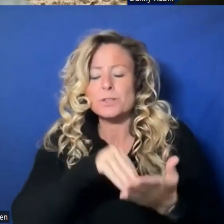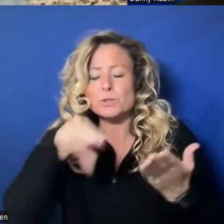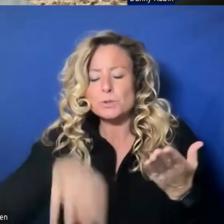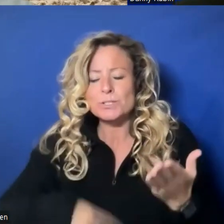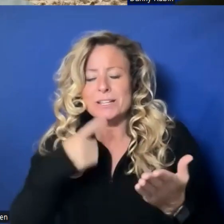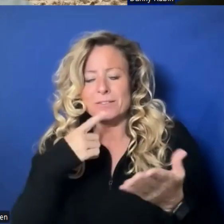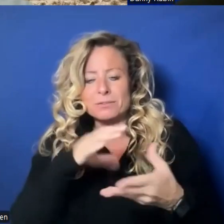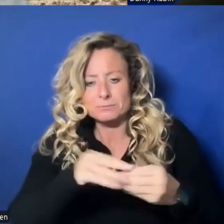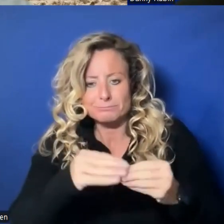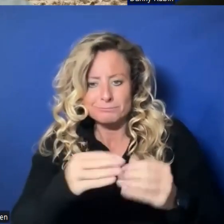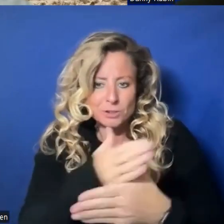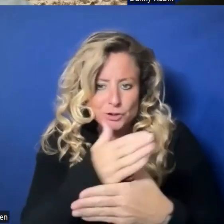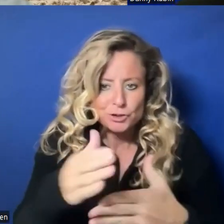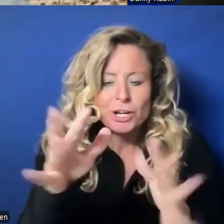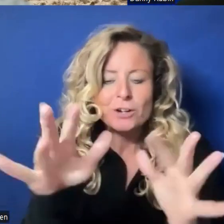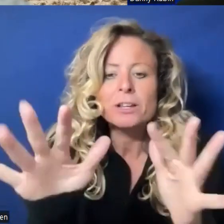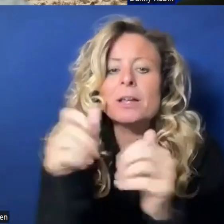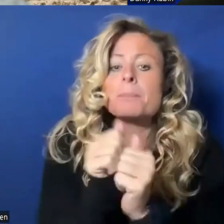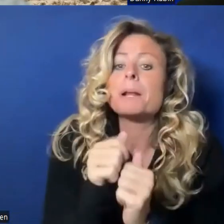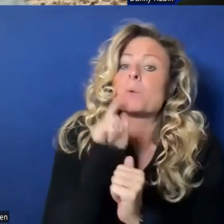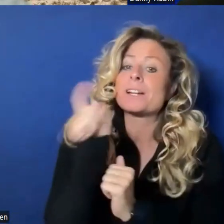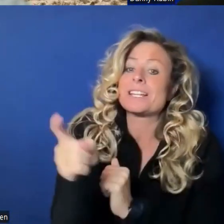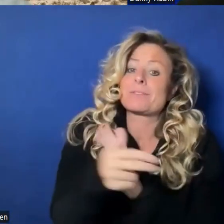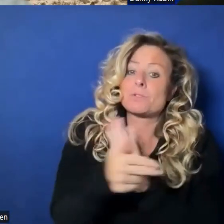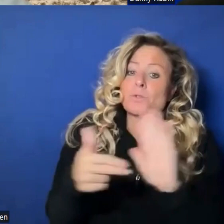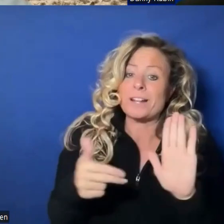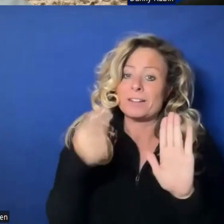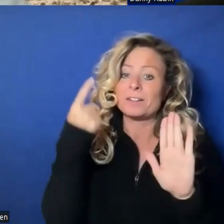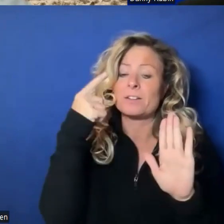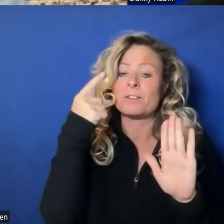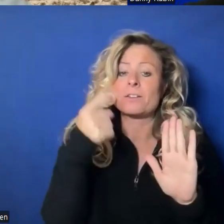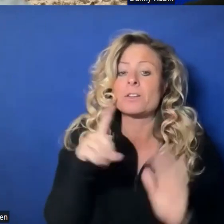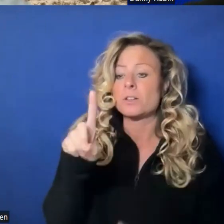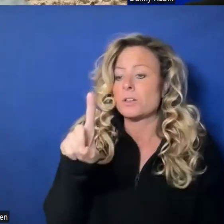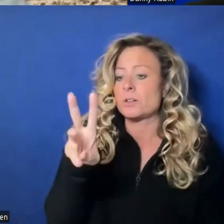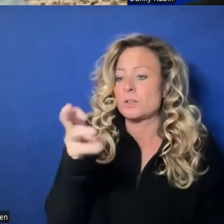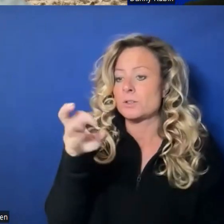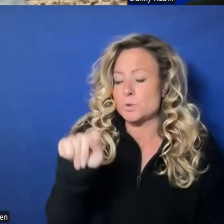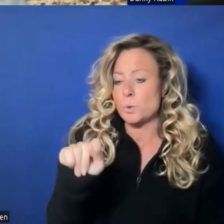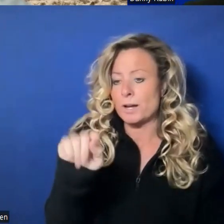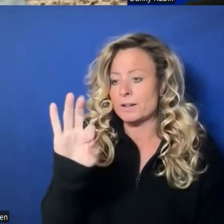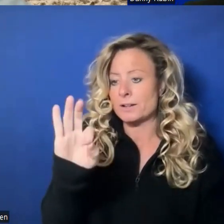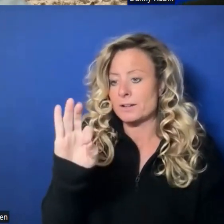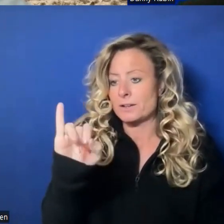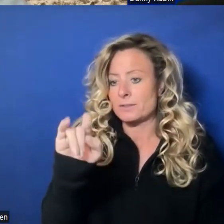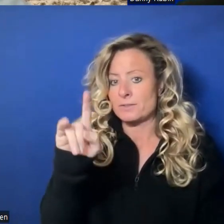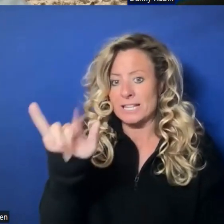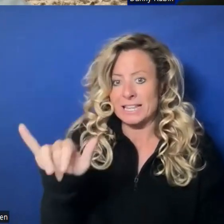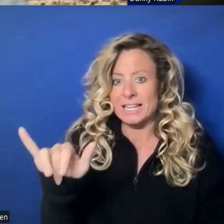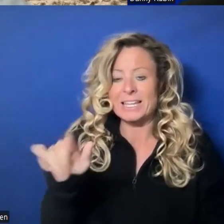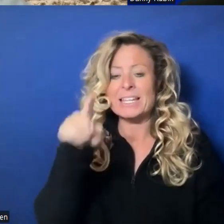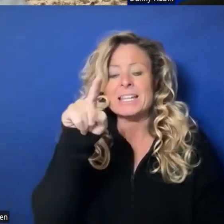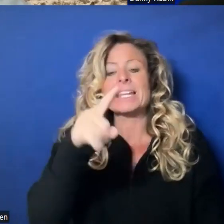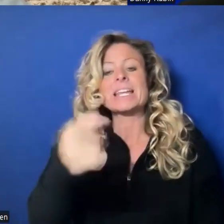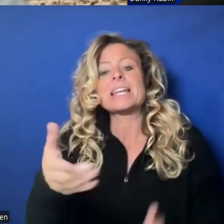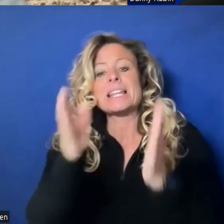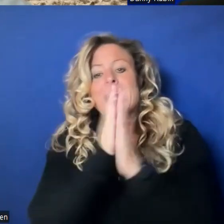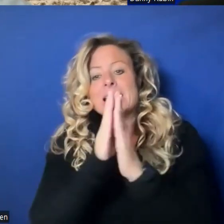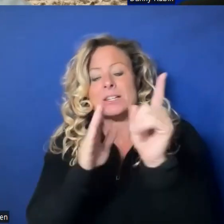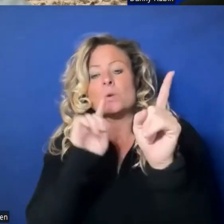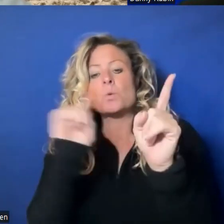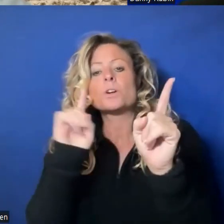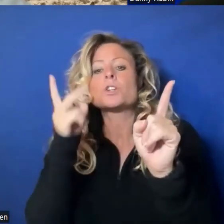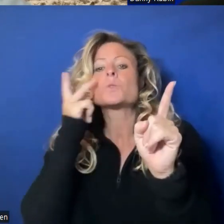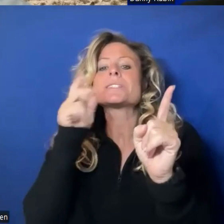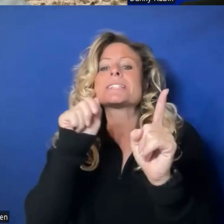And I do want to say, I want to give credit, because Dwight Finlay in the Q&A section was asking about where do you see